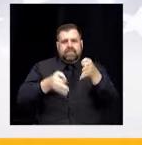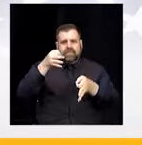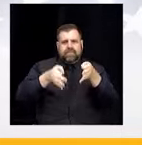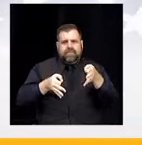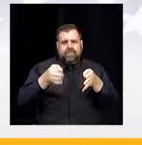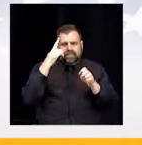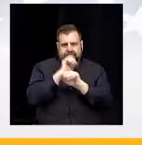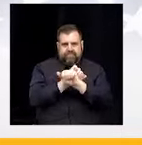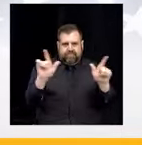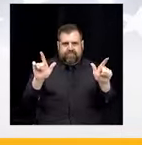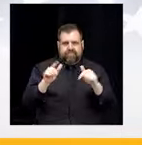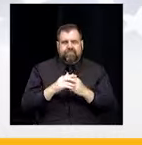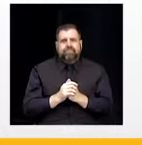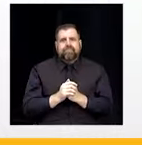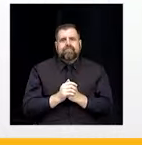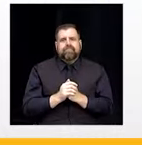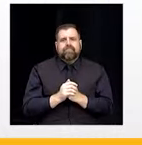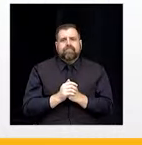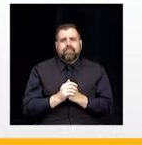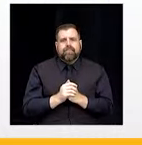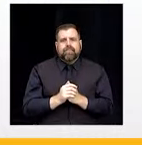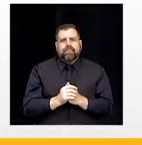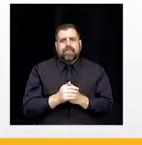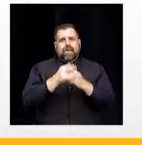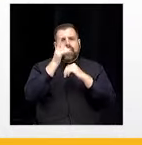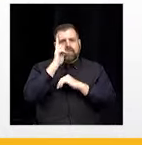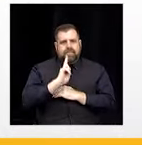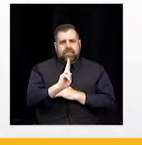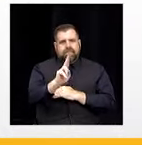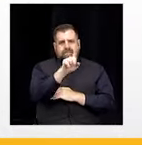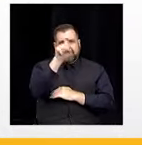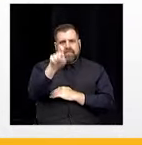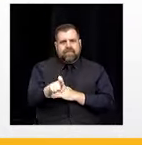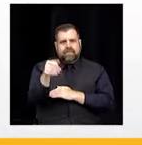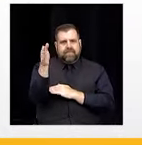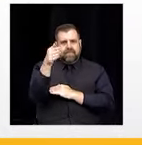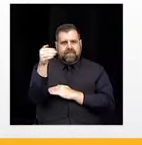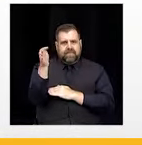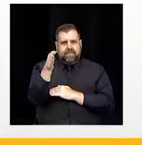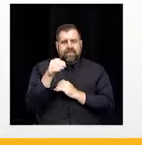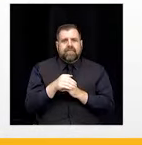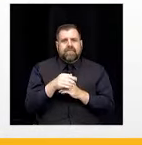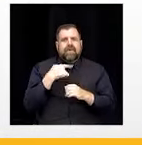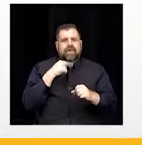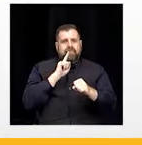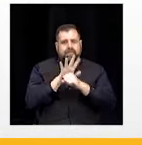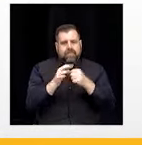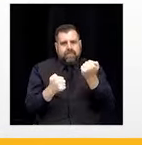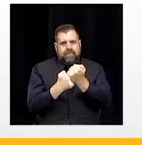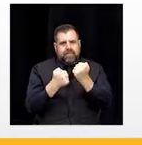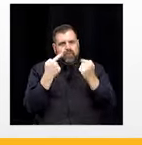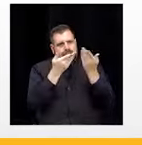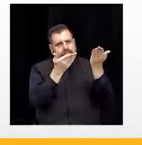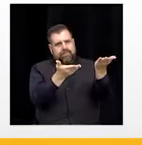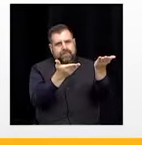and justice for all. Honor the Texas flag. I pledge allegiance to